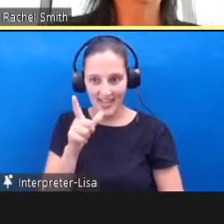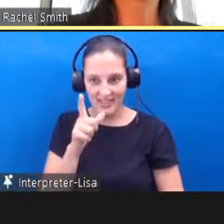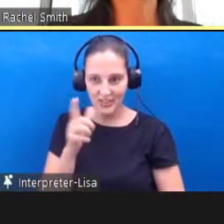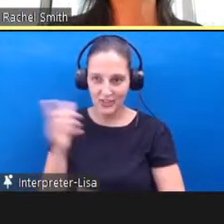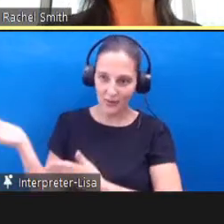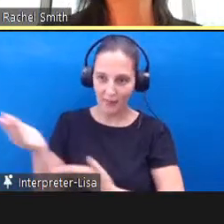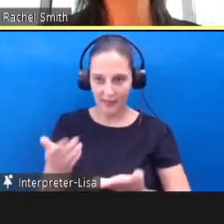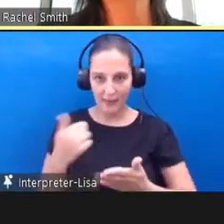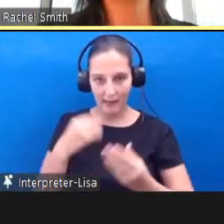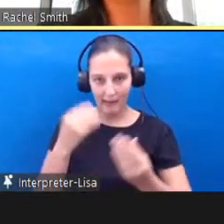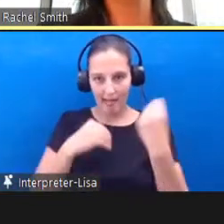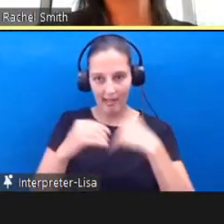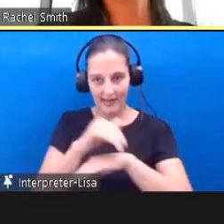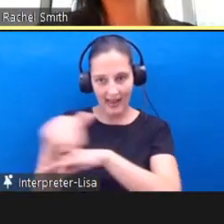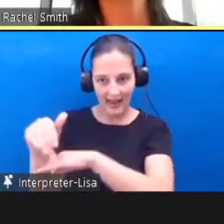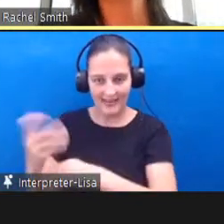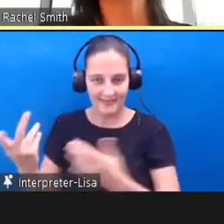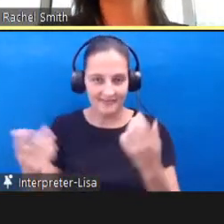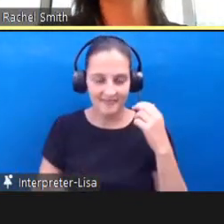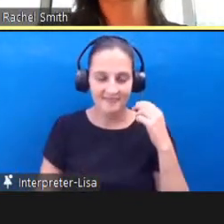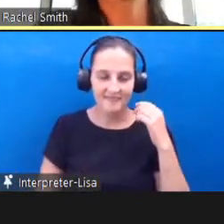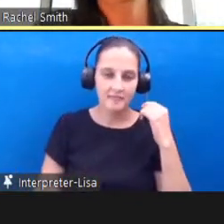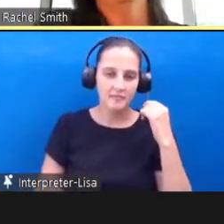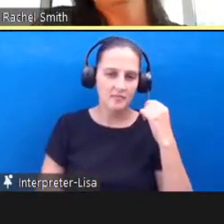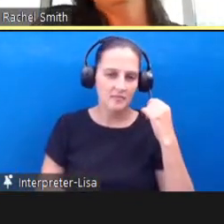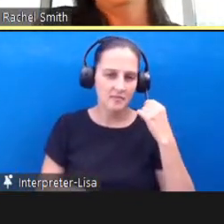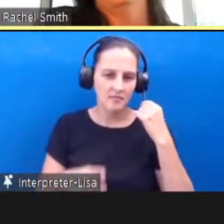at night because you're up there. So it's a very nice